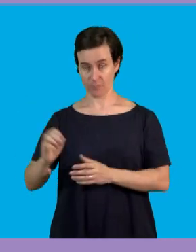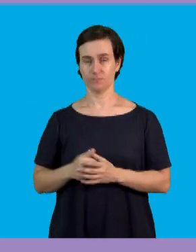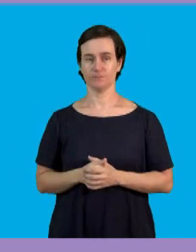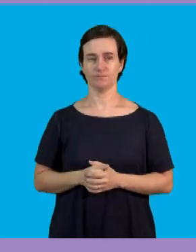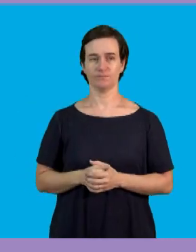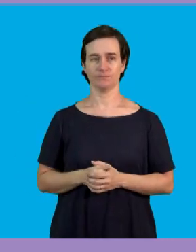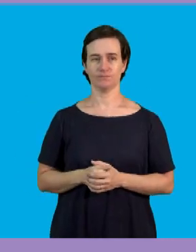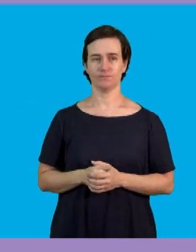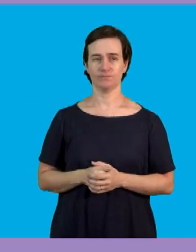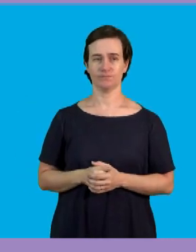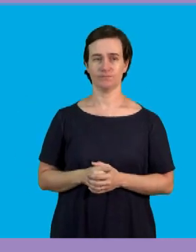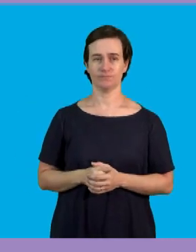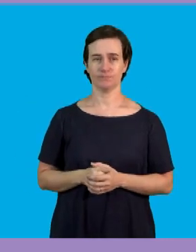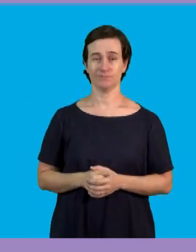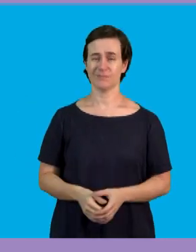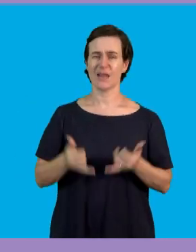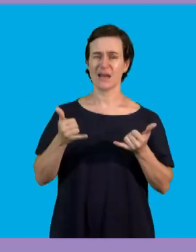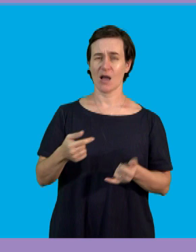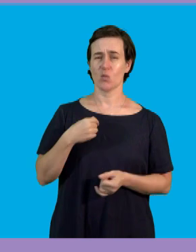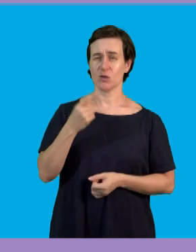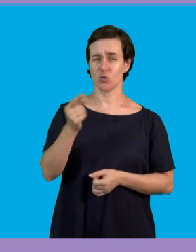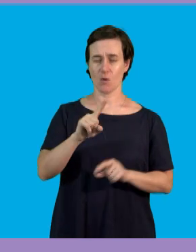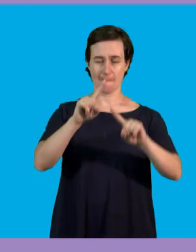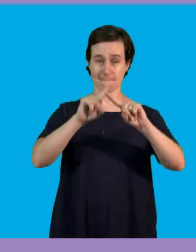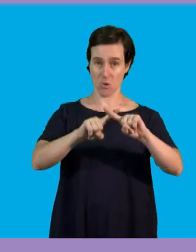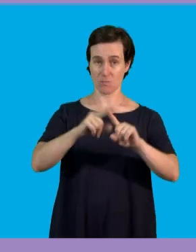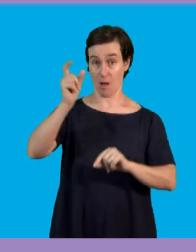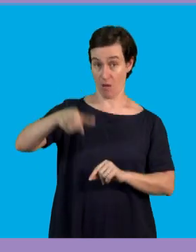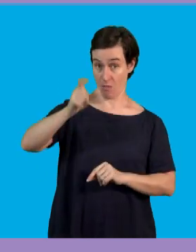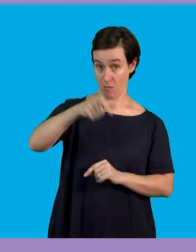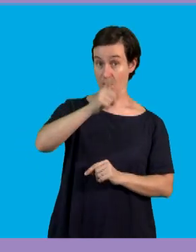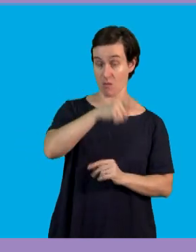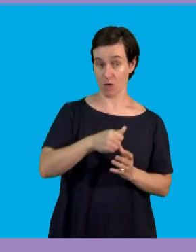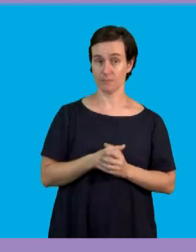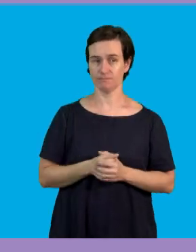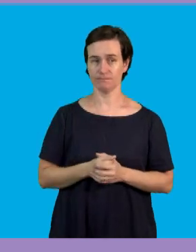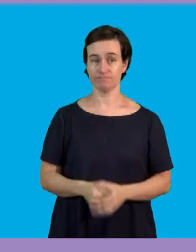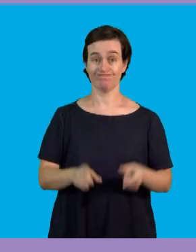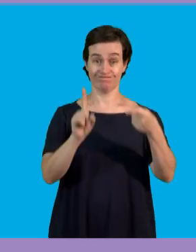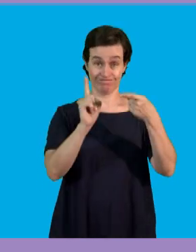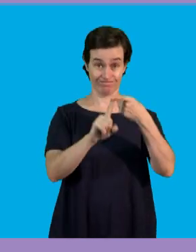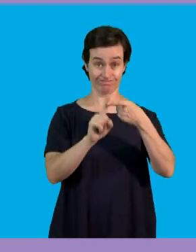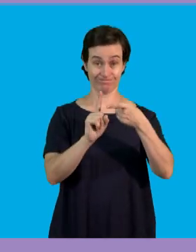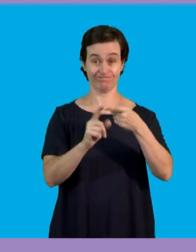27,194. Our next one is a multiplication, where we are going to say